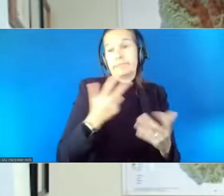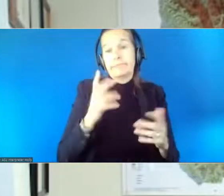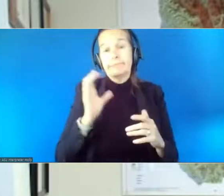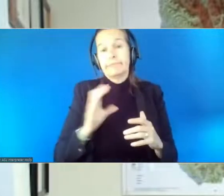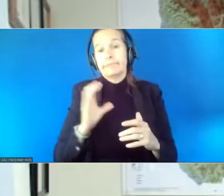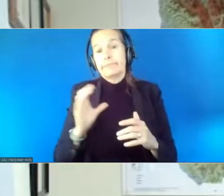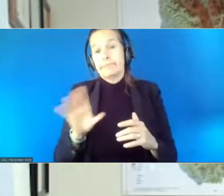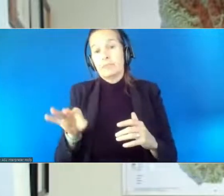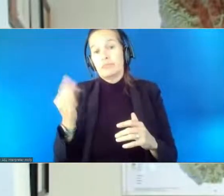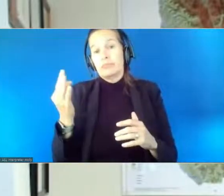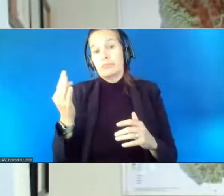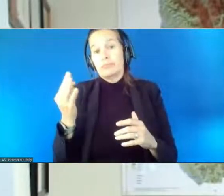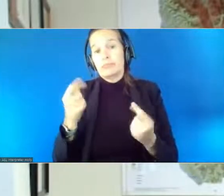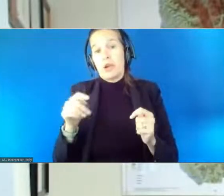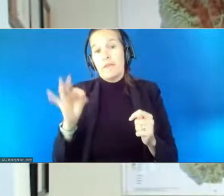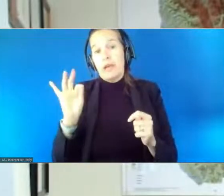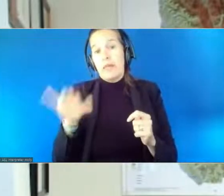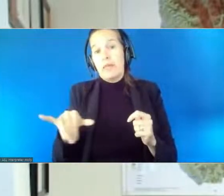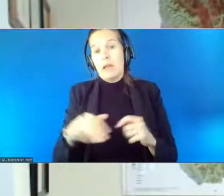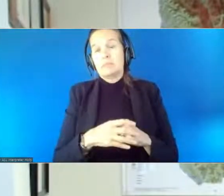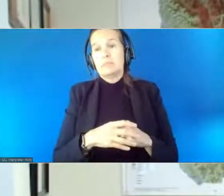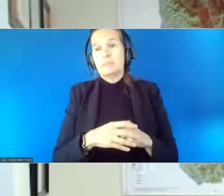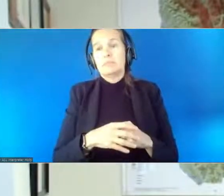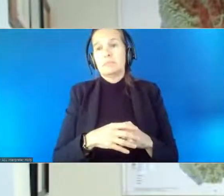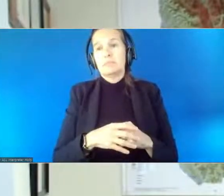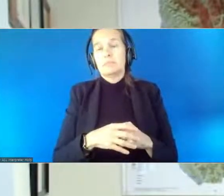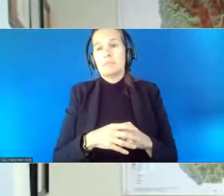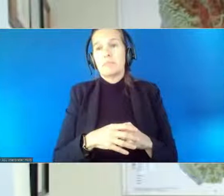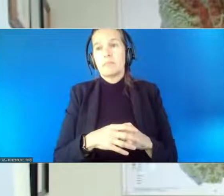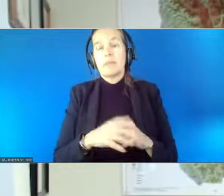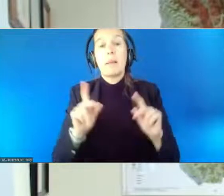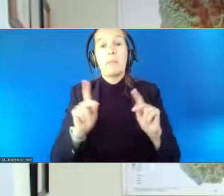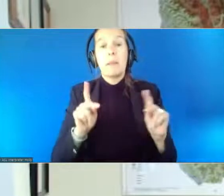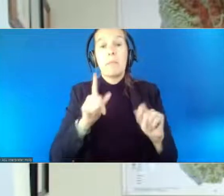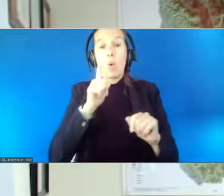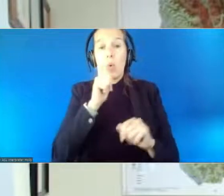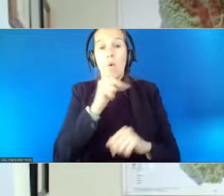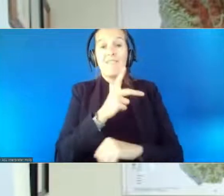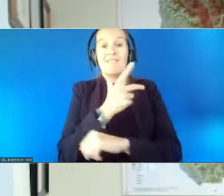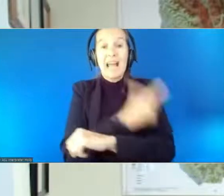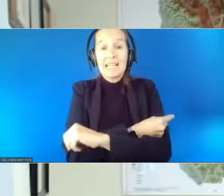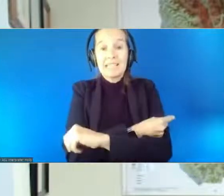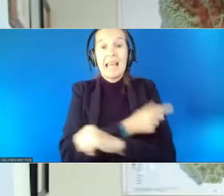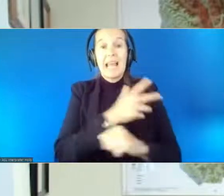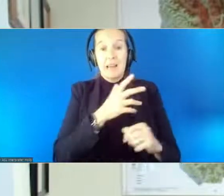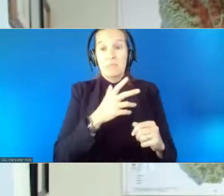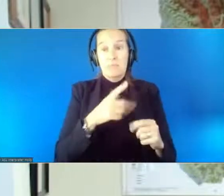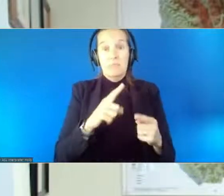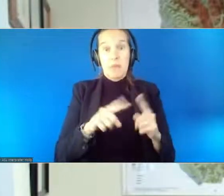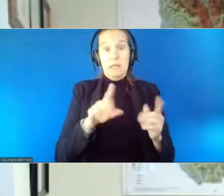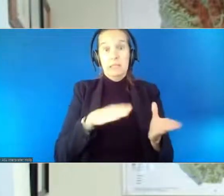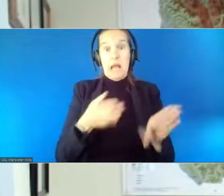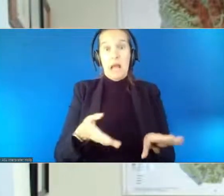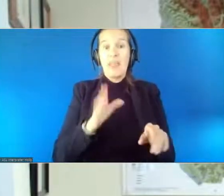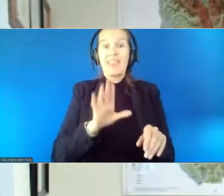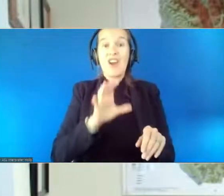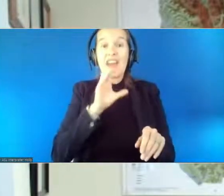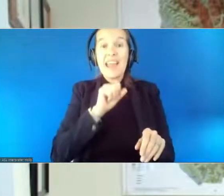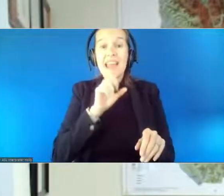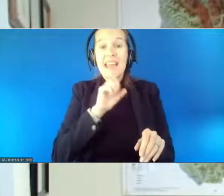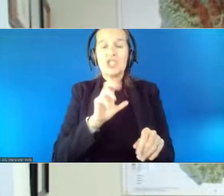that. The ages of the people who were vaccinated and passed away were in the range